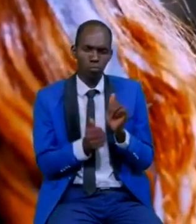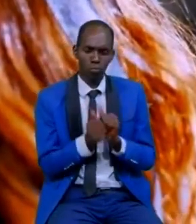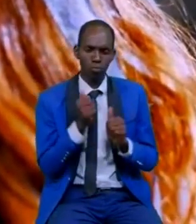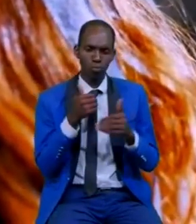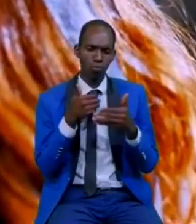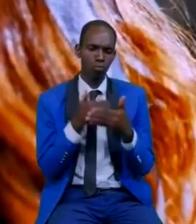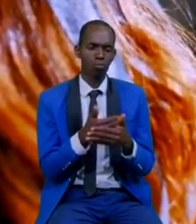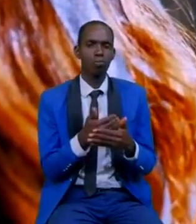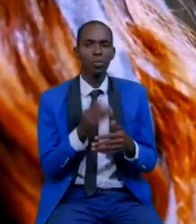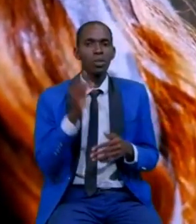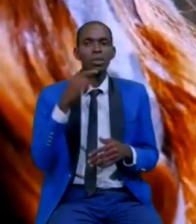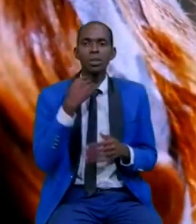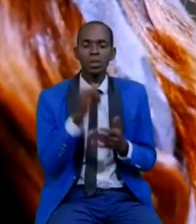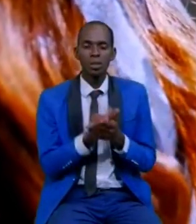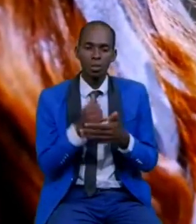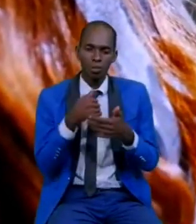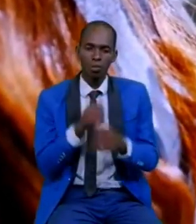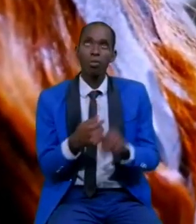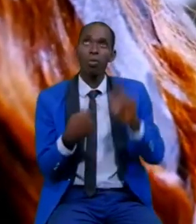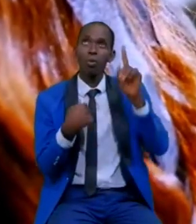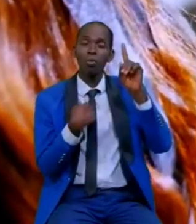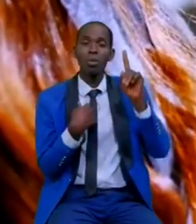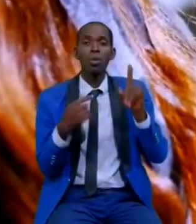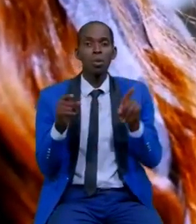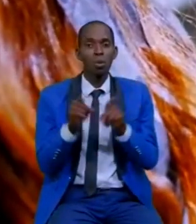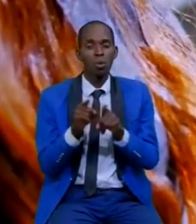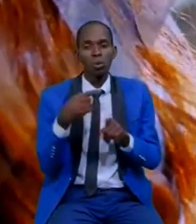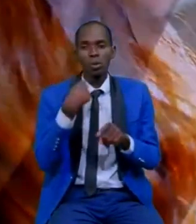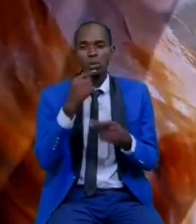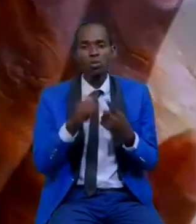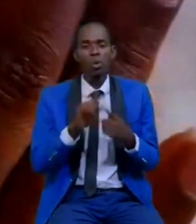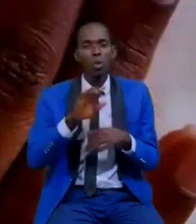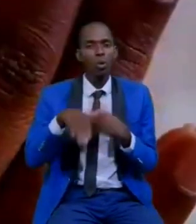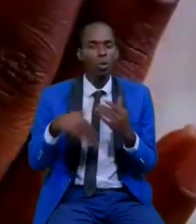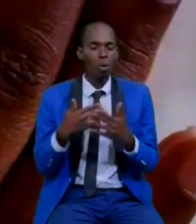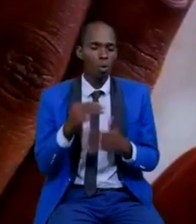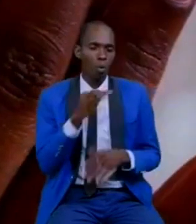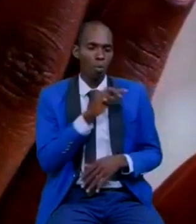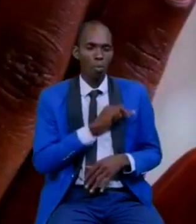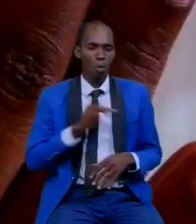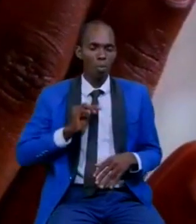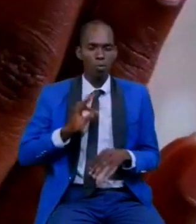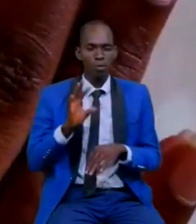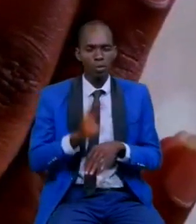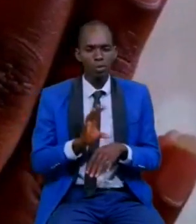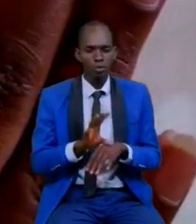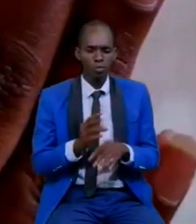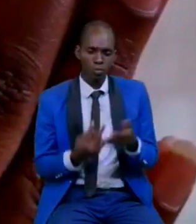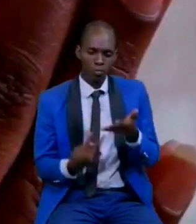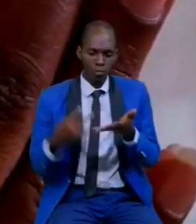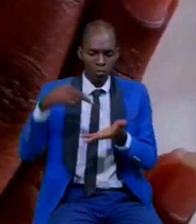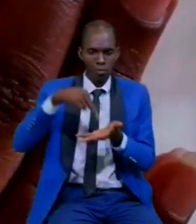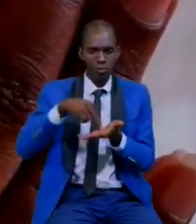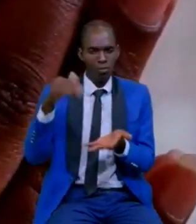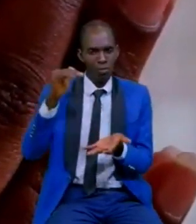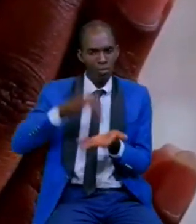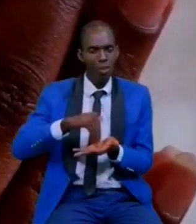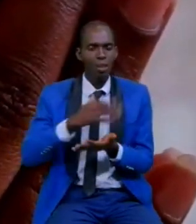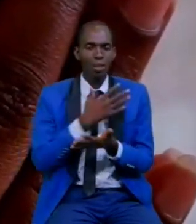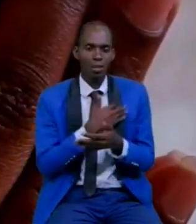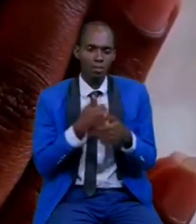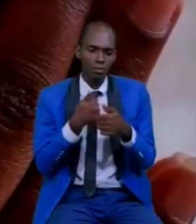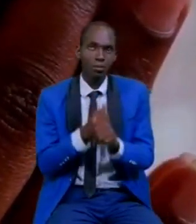He's saying to every member of his church, get up again, follow me.